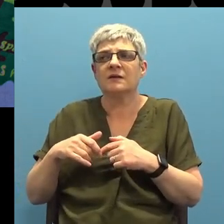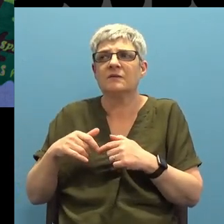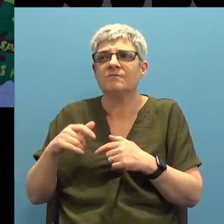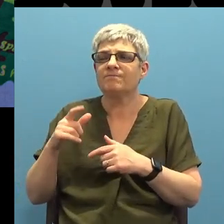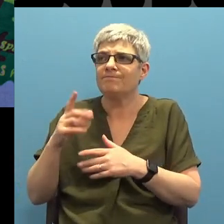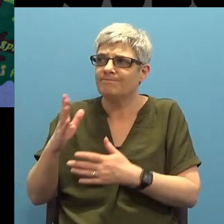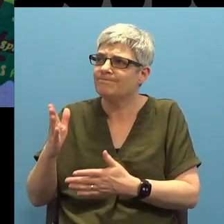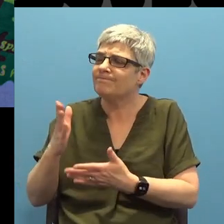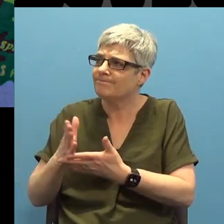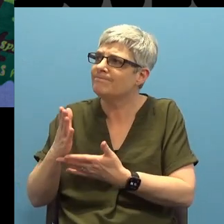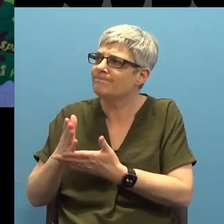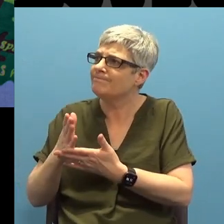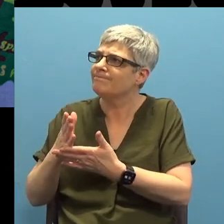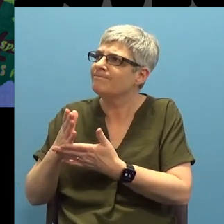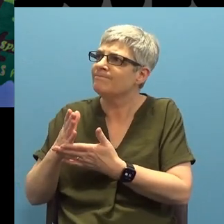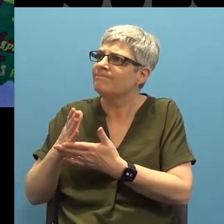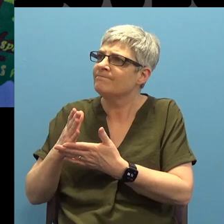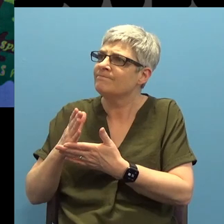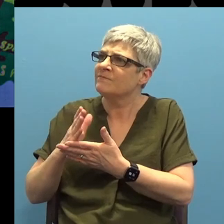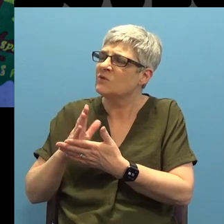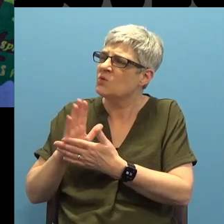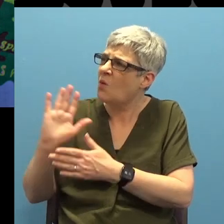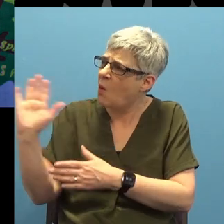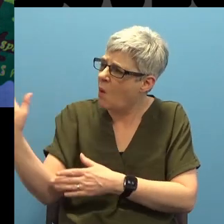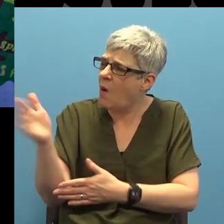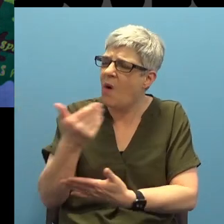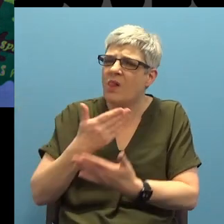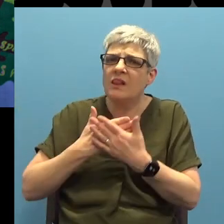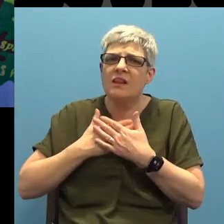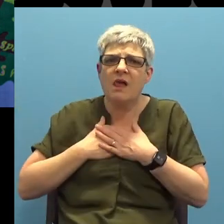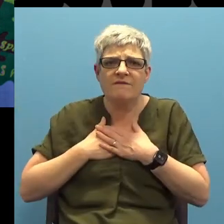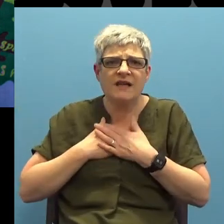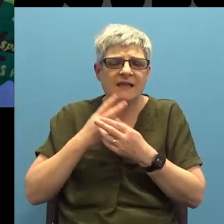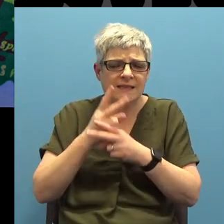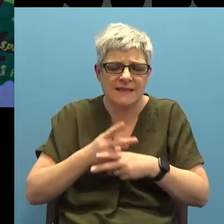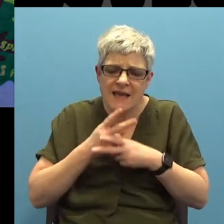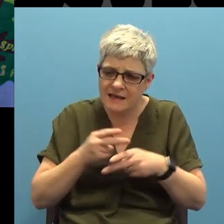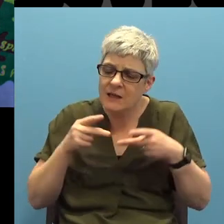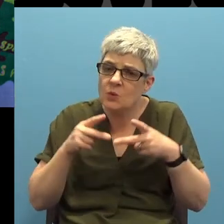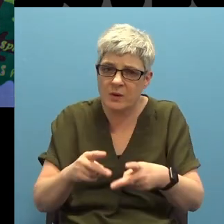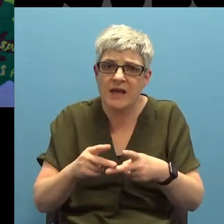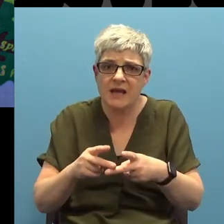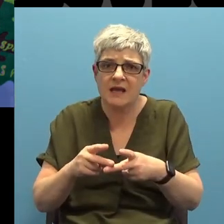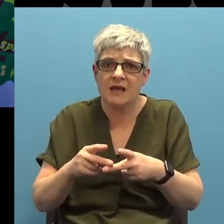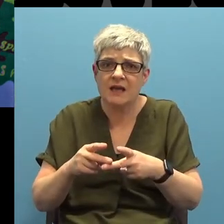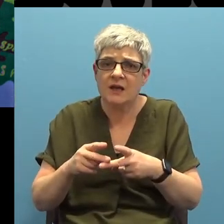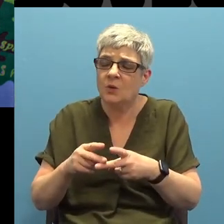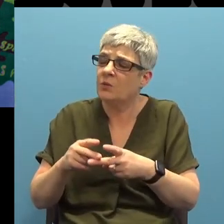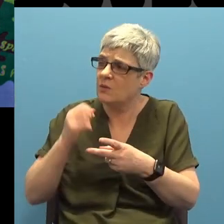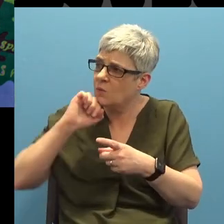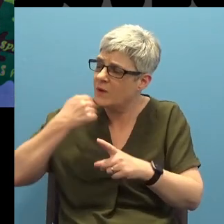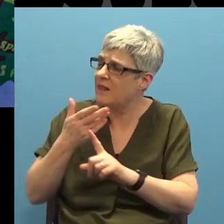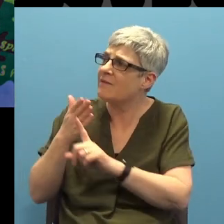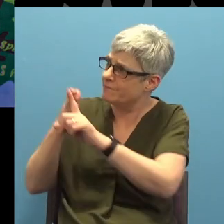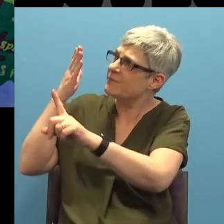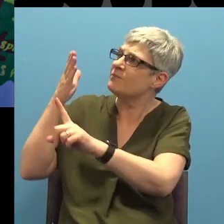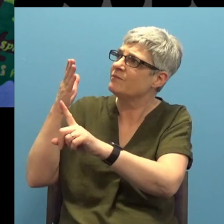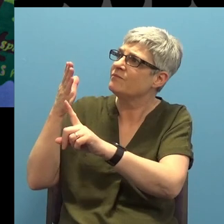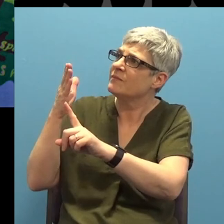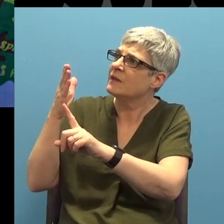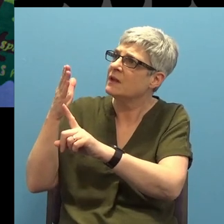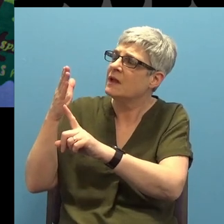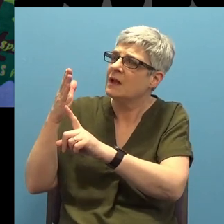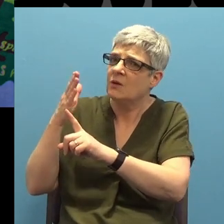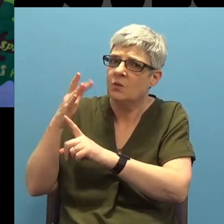that you in that all-loving, caring way will be the one who we acknowledge, the one